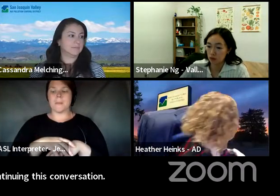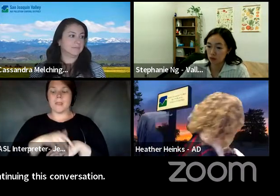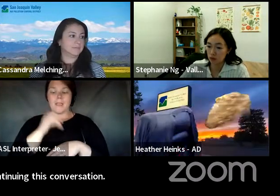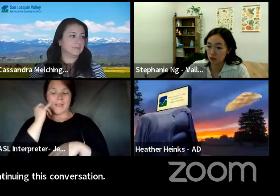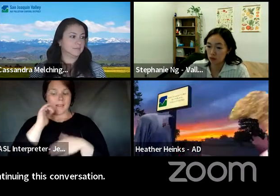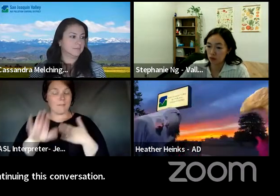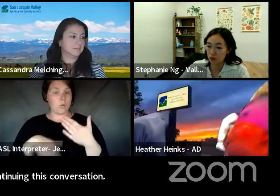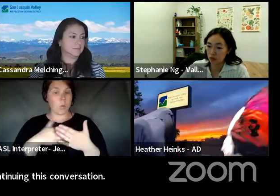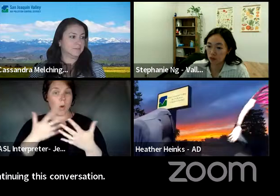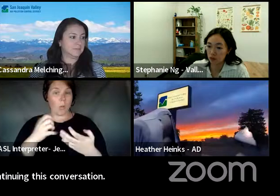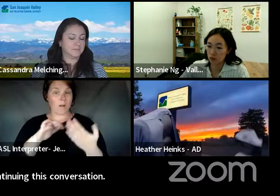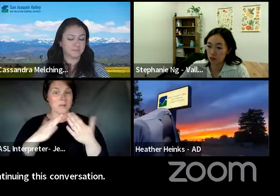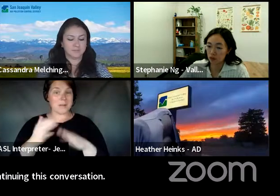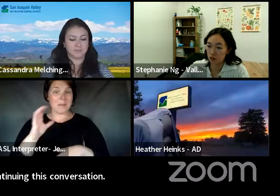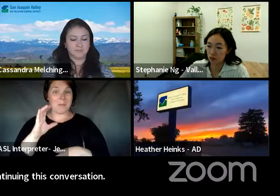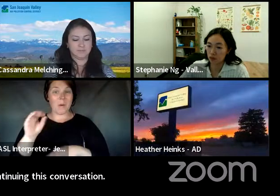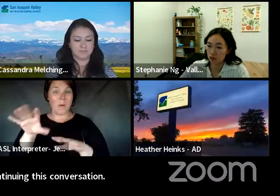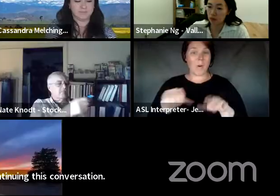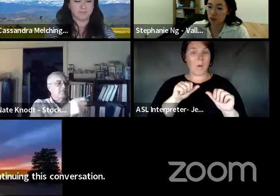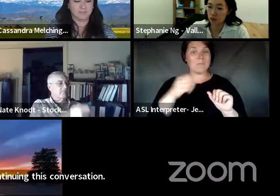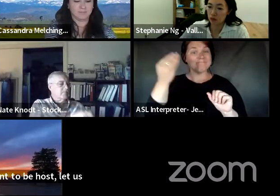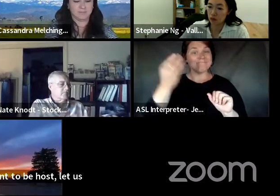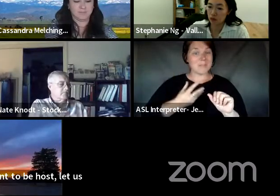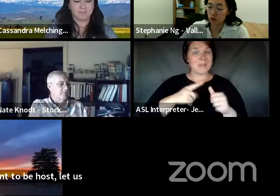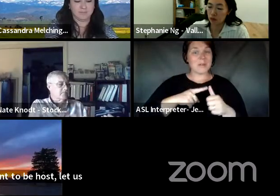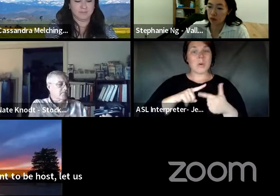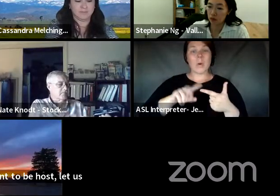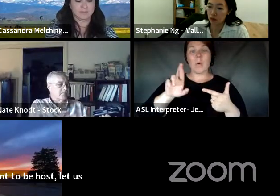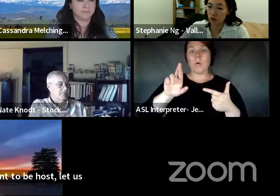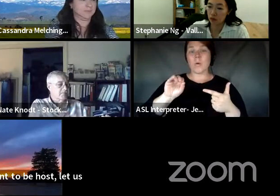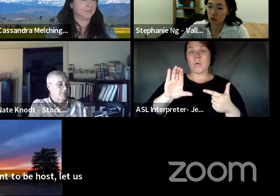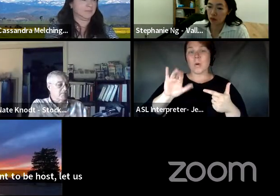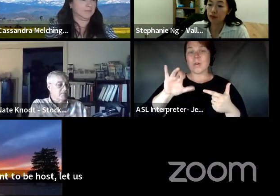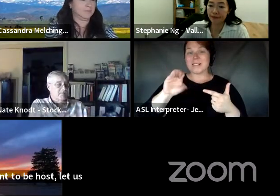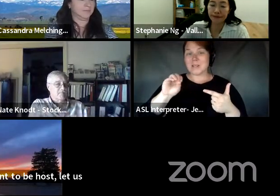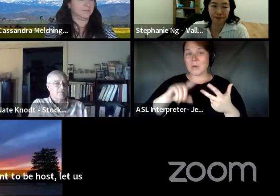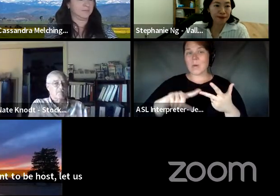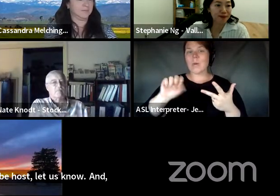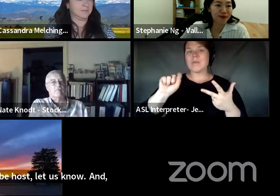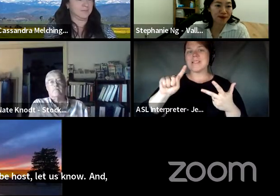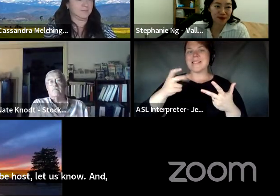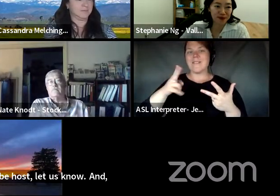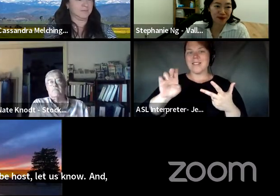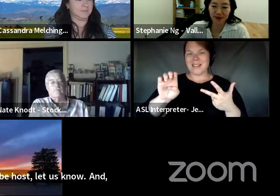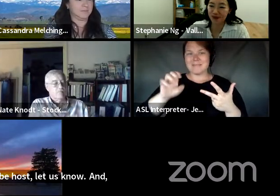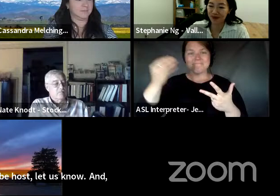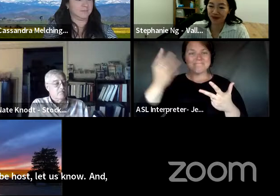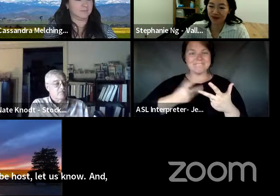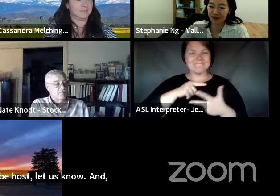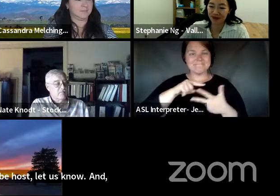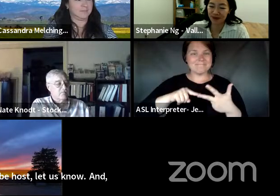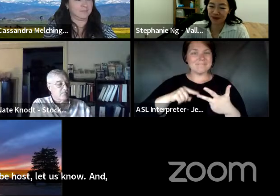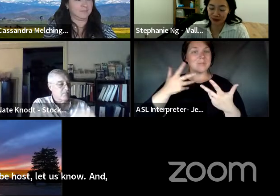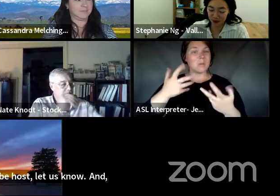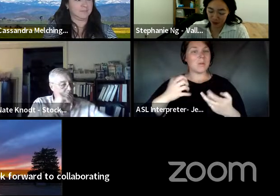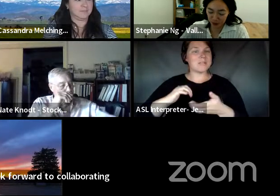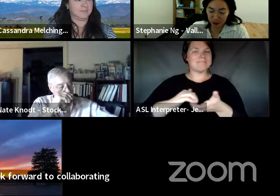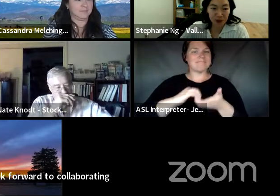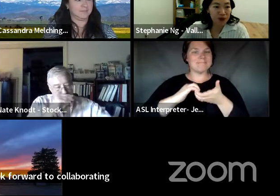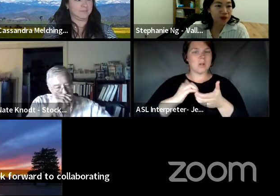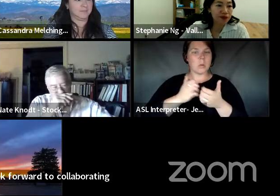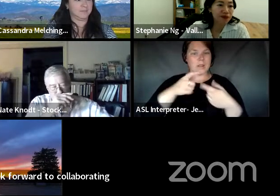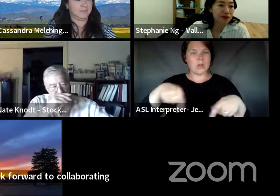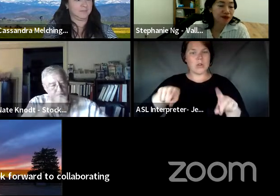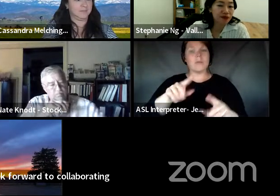to be co-hosts, let us know, let Rocio and Stephanie know. We really look forward to collaborating with you all, and again, extending our gratitude